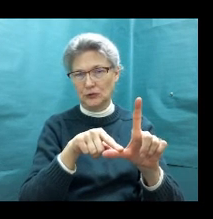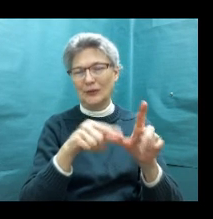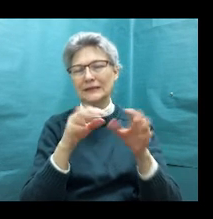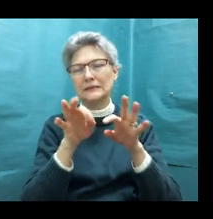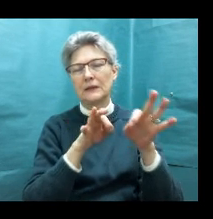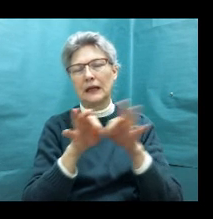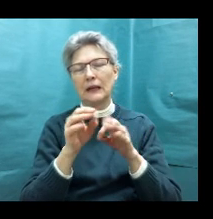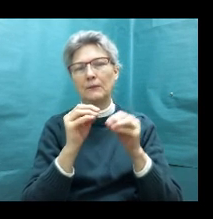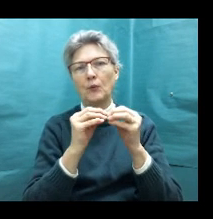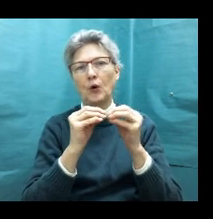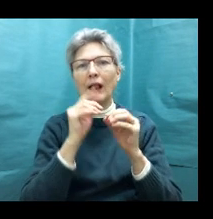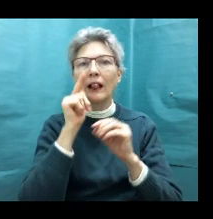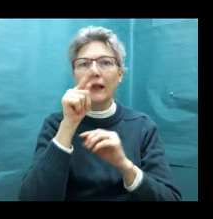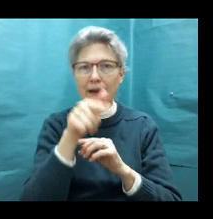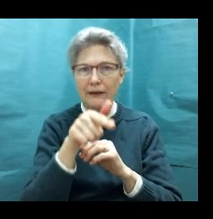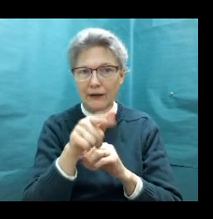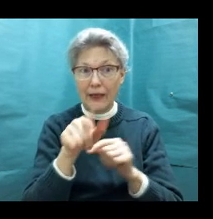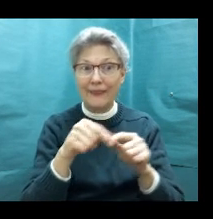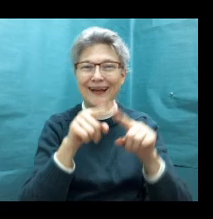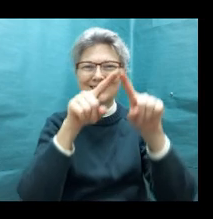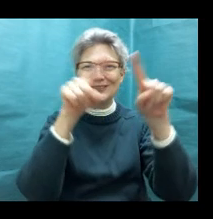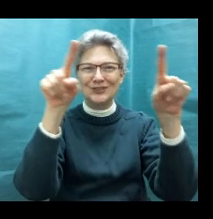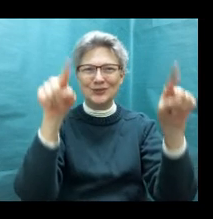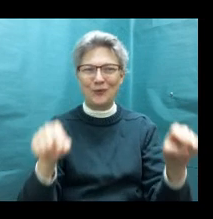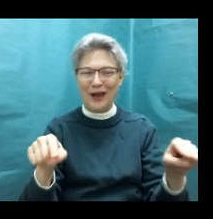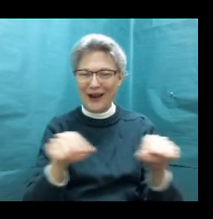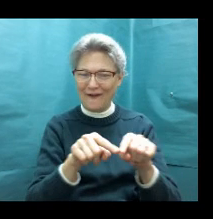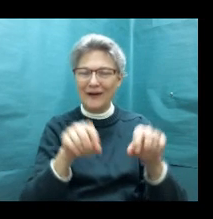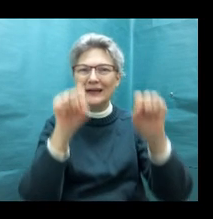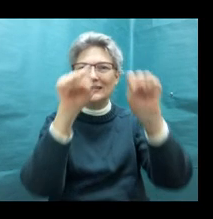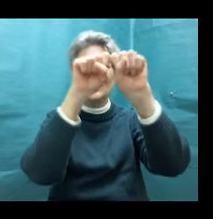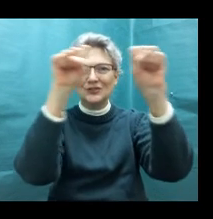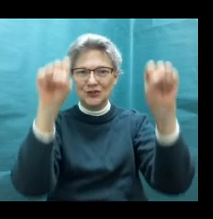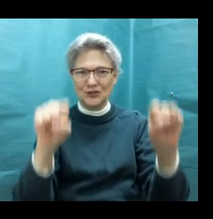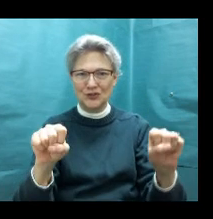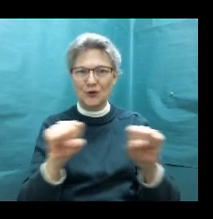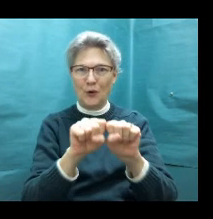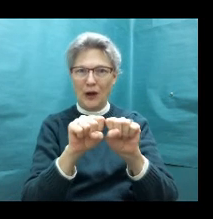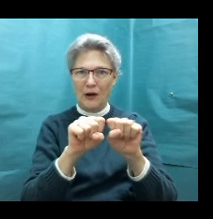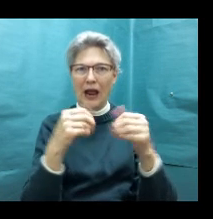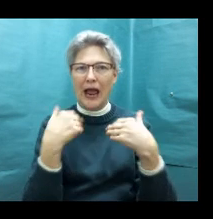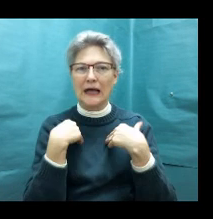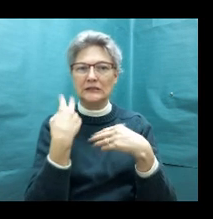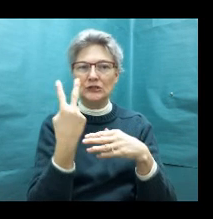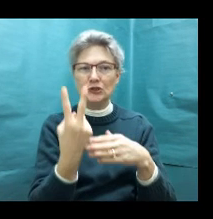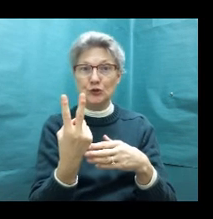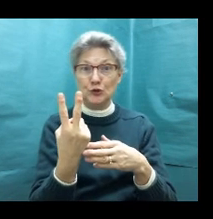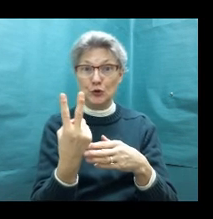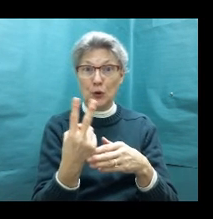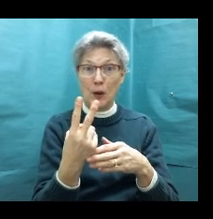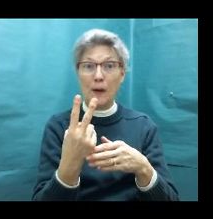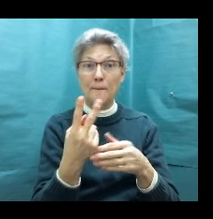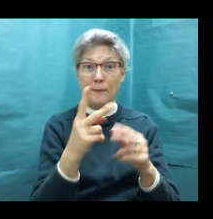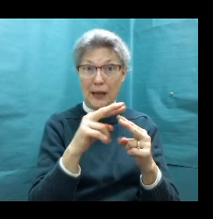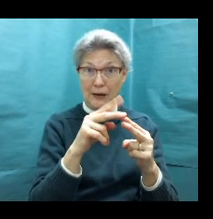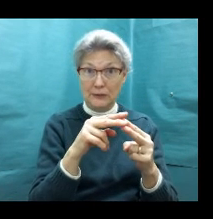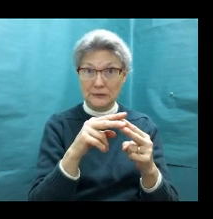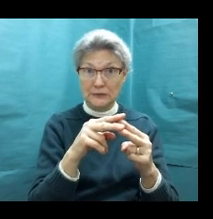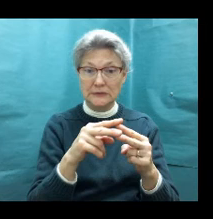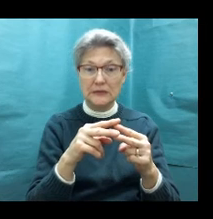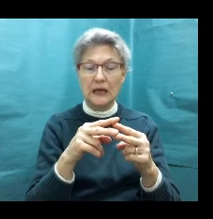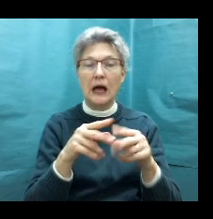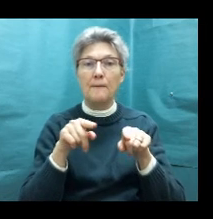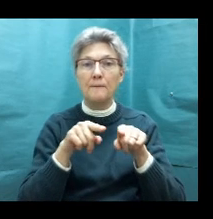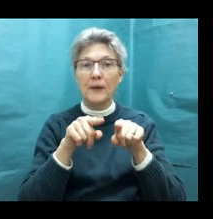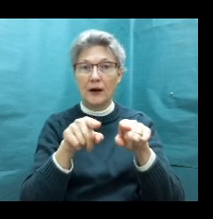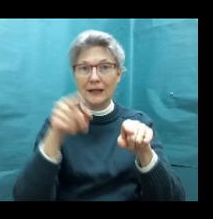And then we have a square, which I know you're all very familiar with. So a square has 2 pairs of parallel sides,